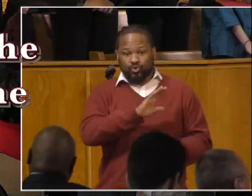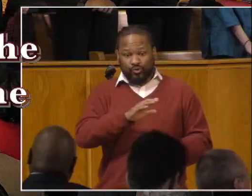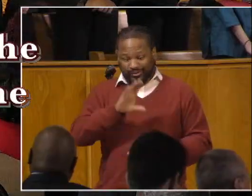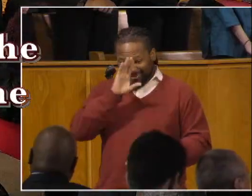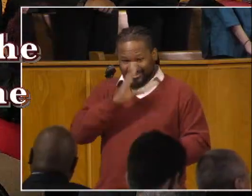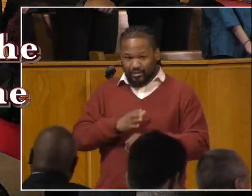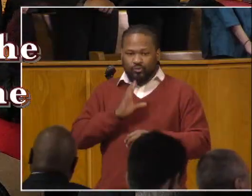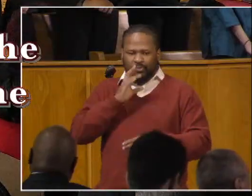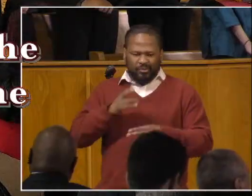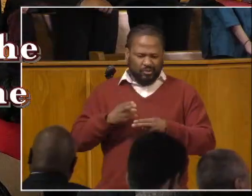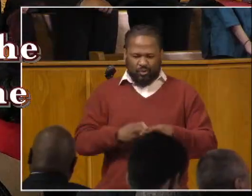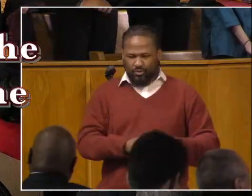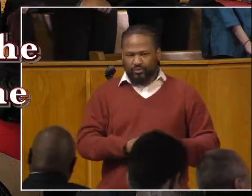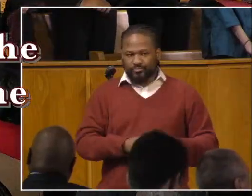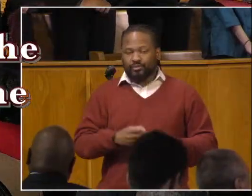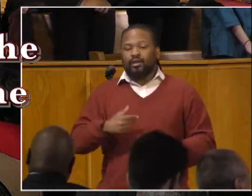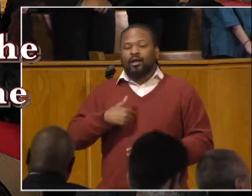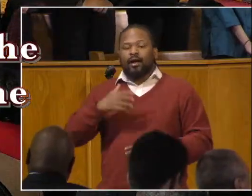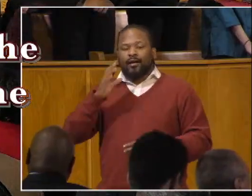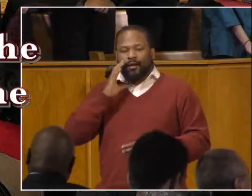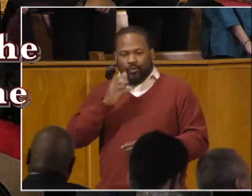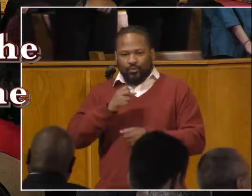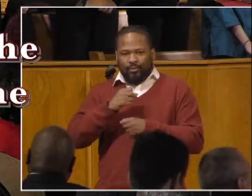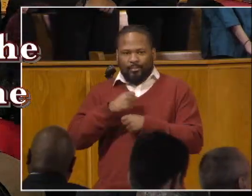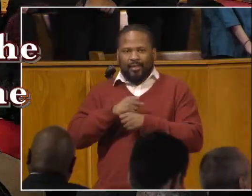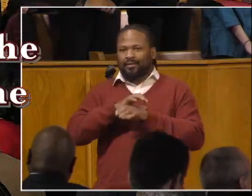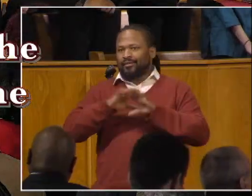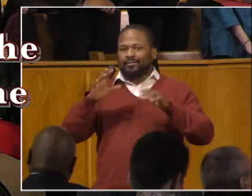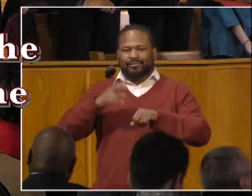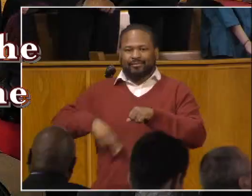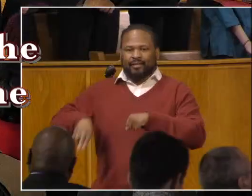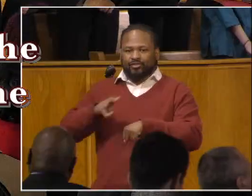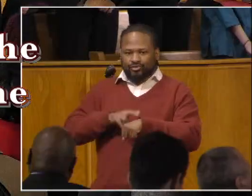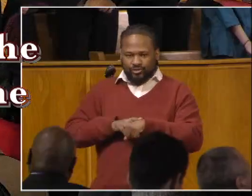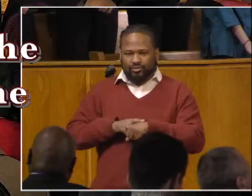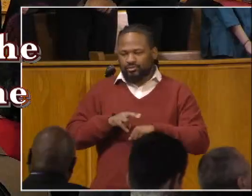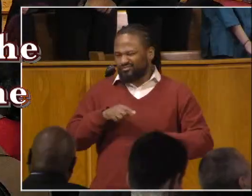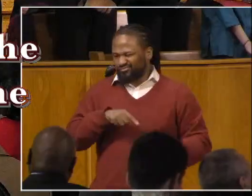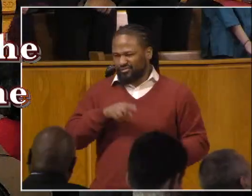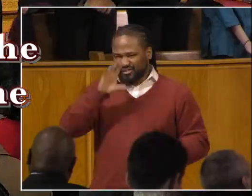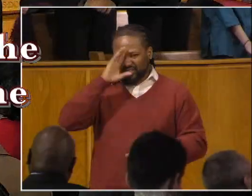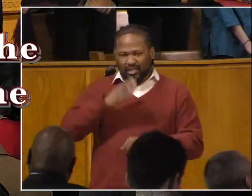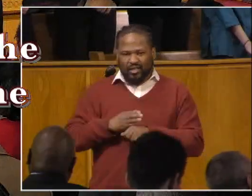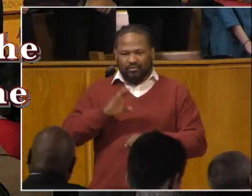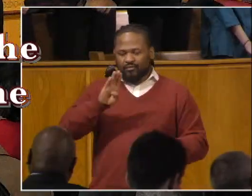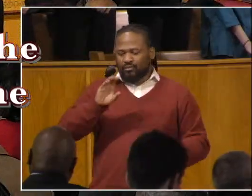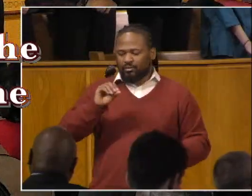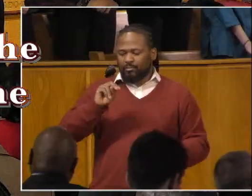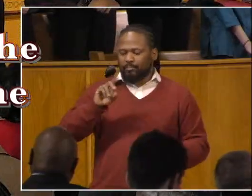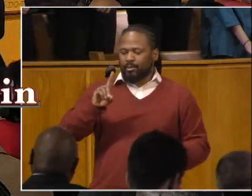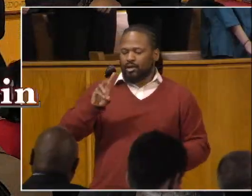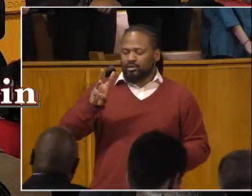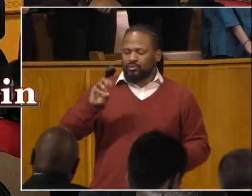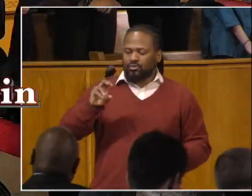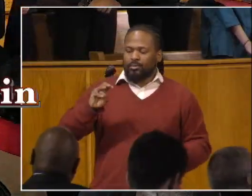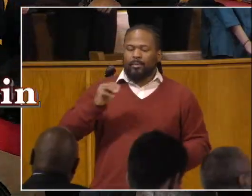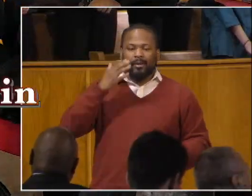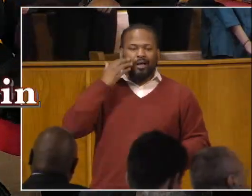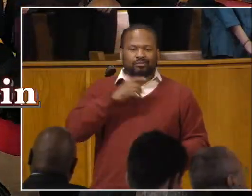called. Yet I will also make a nation of the son of the bondwoman, because he is your